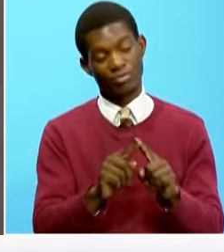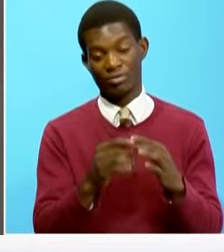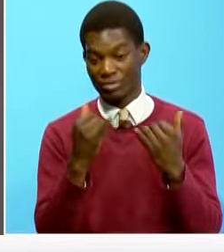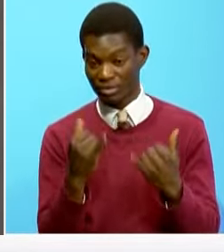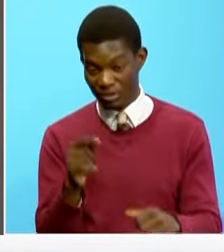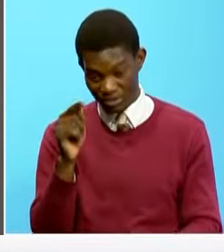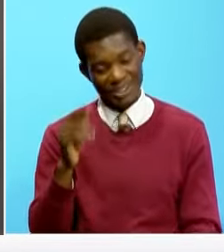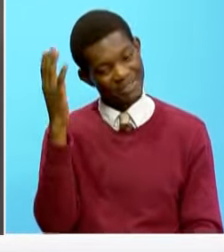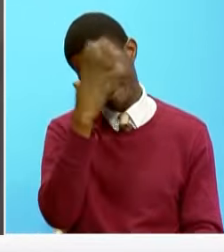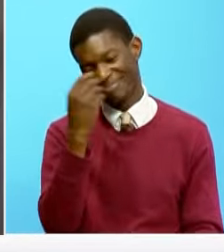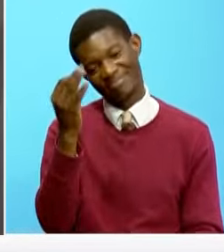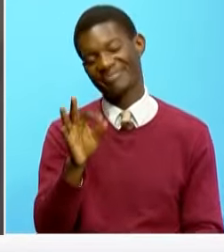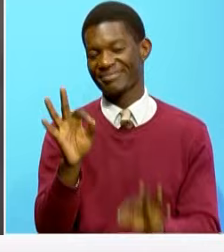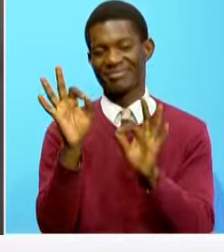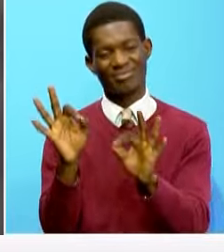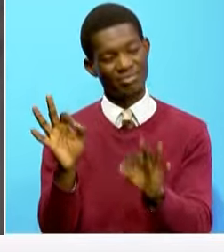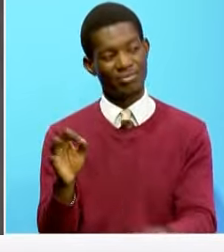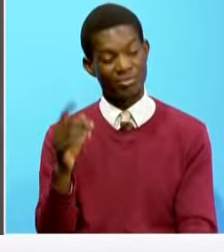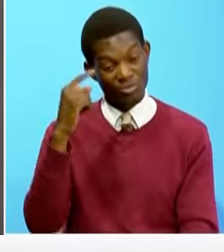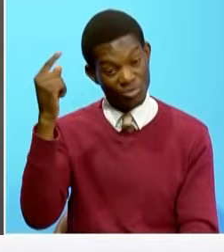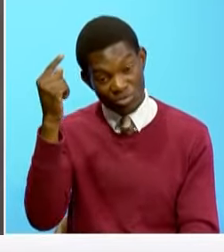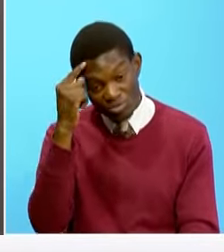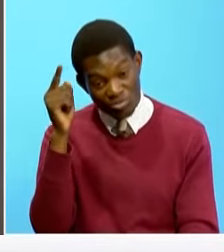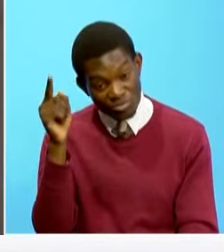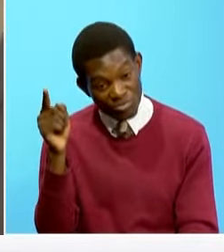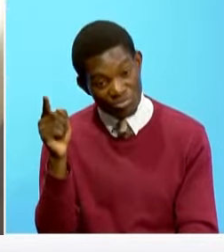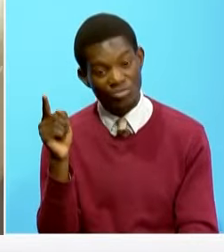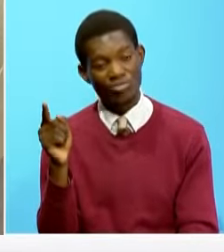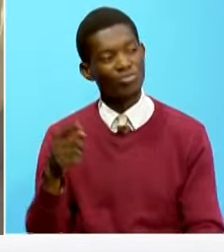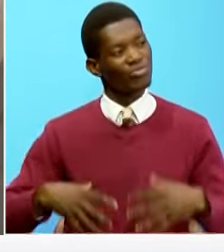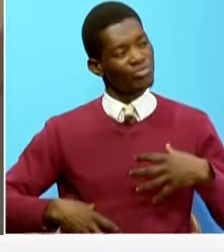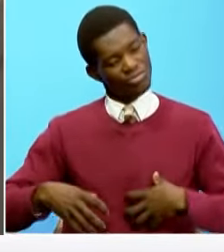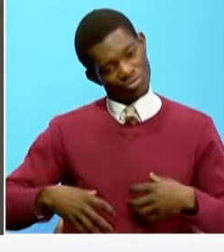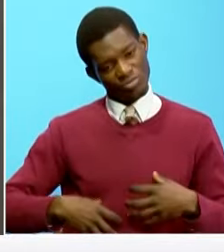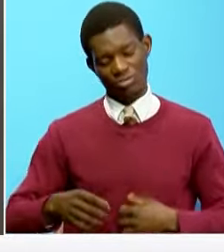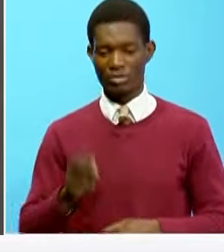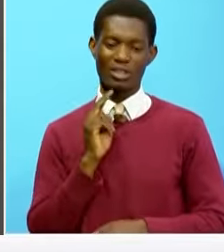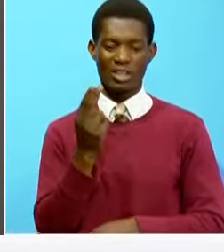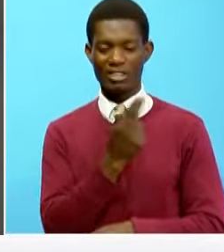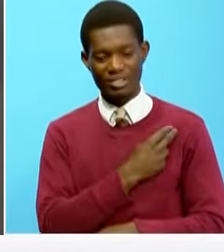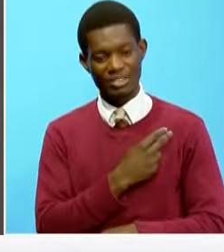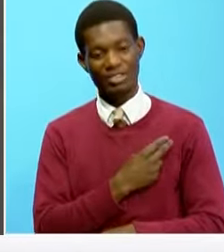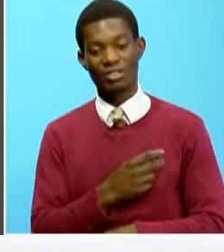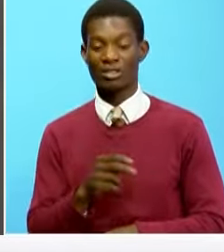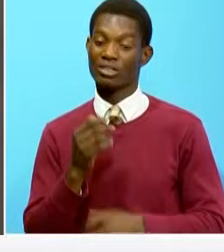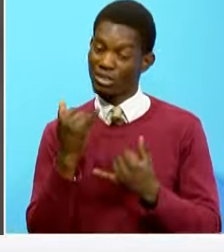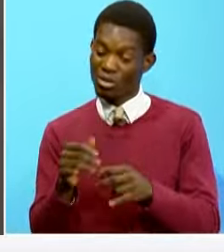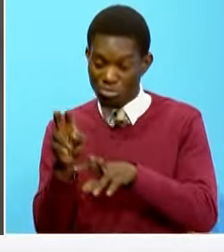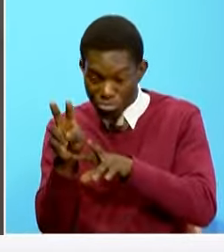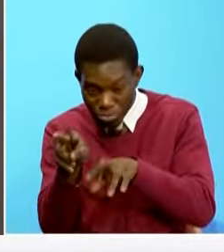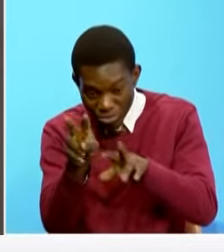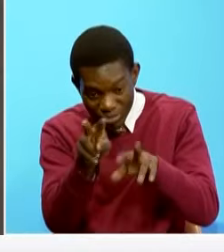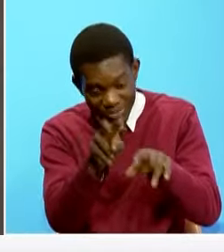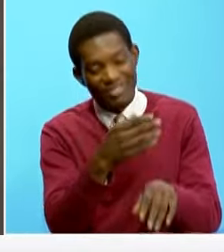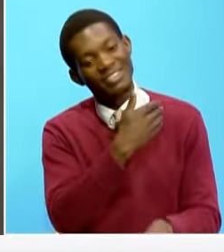good. Government is very concerned. That's why we are taking monitoring and evaluation very seriously, so